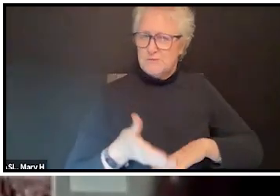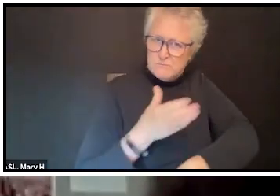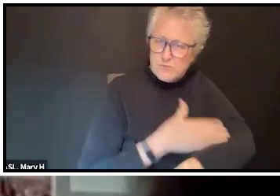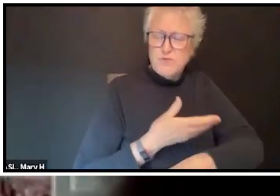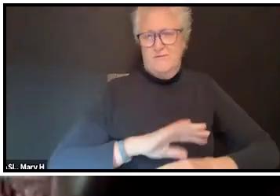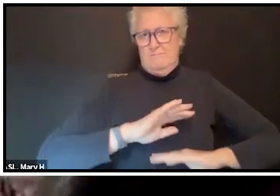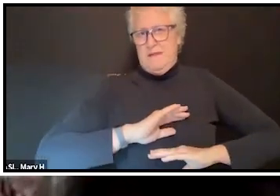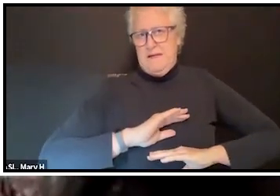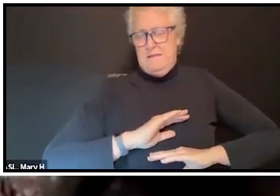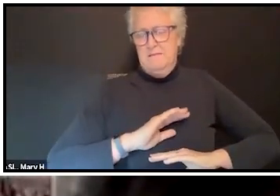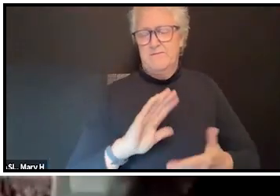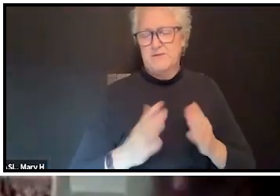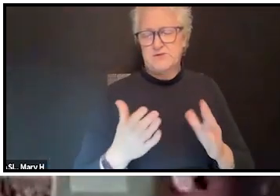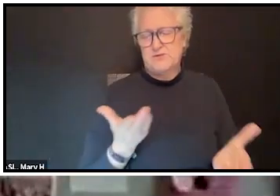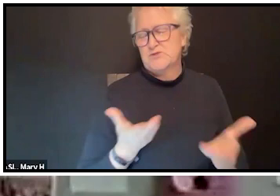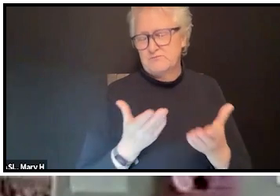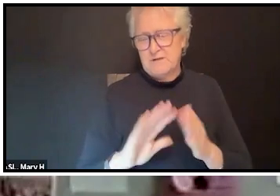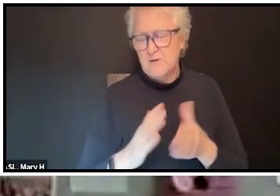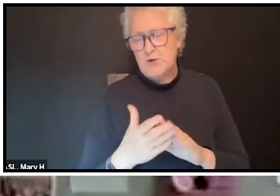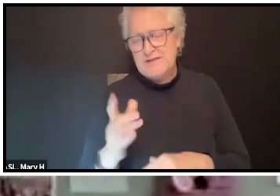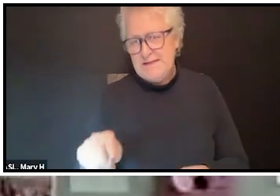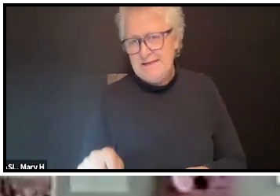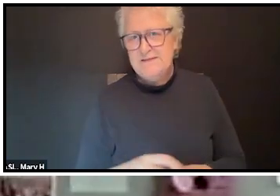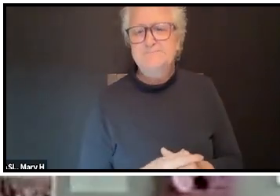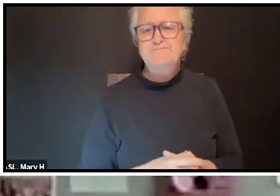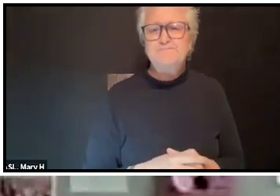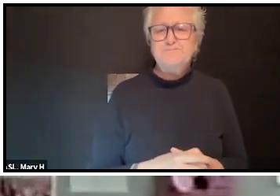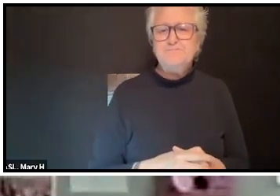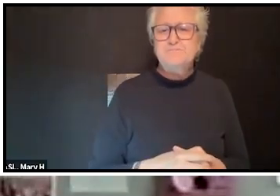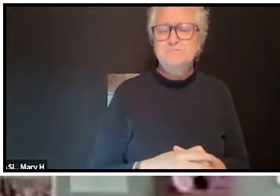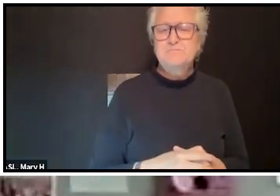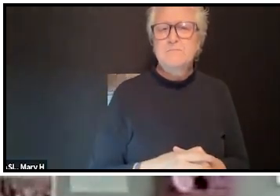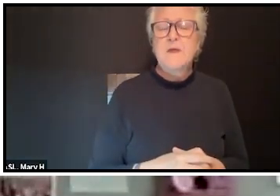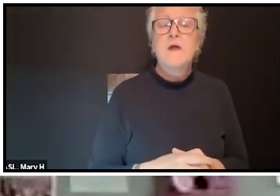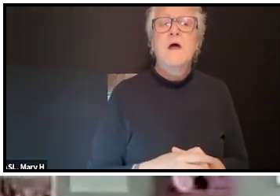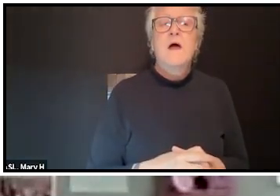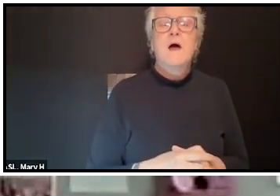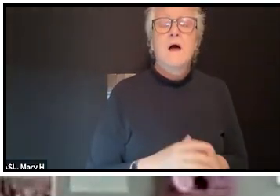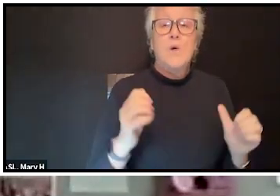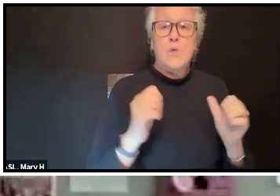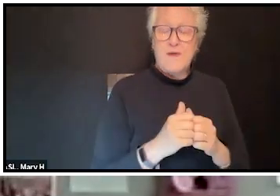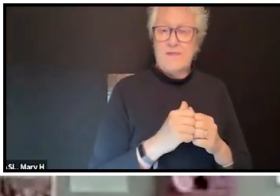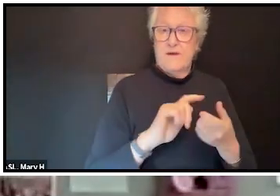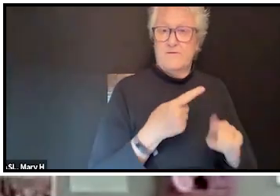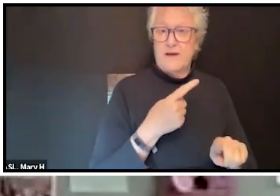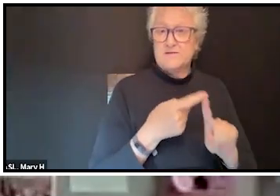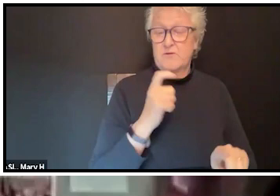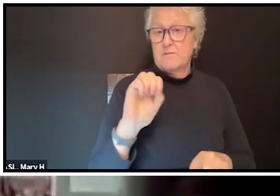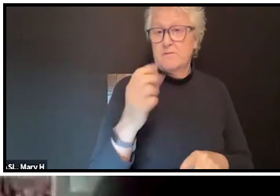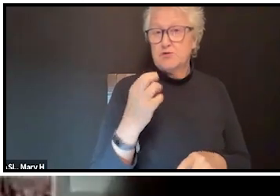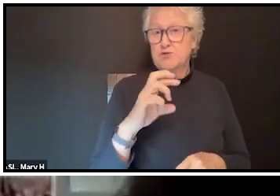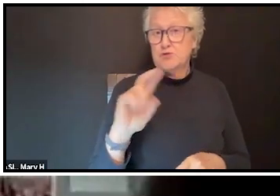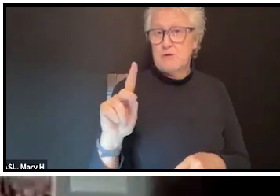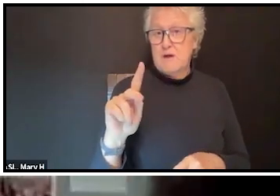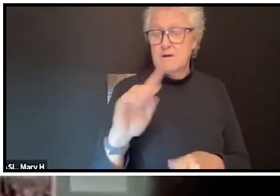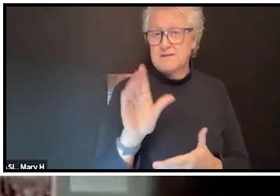we started off January 30th with benefits planning from our friends at the Sherlock Center. We had 15 folks in attendance, and then